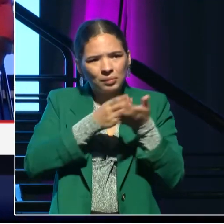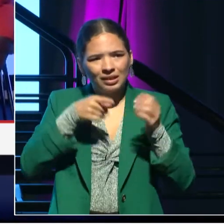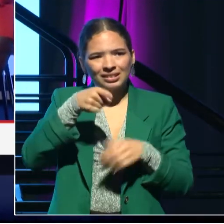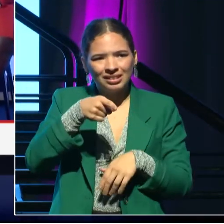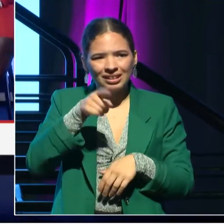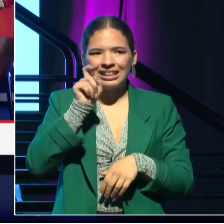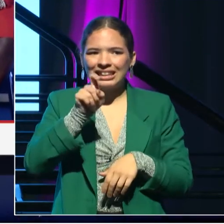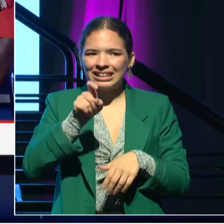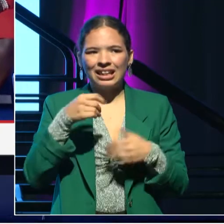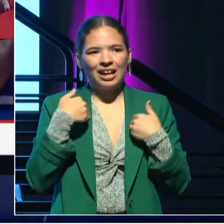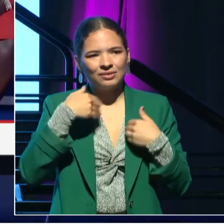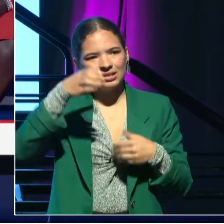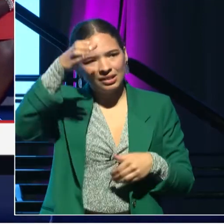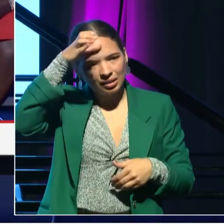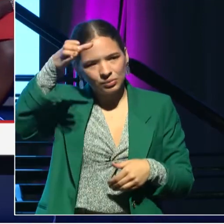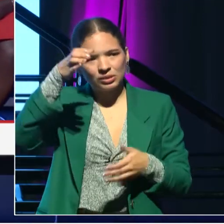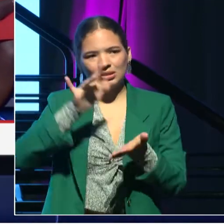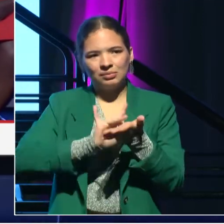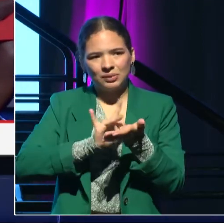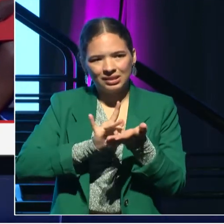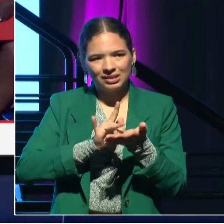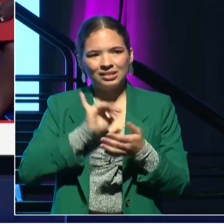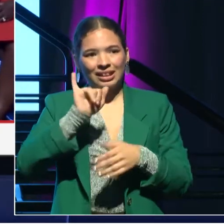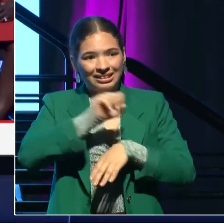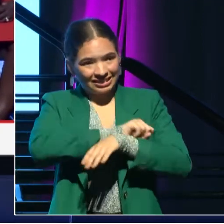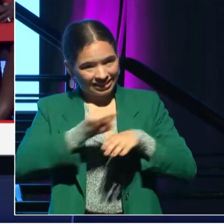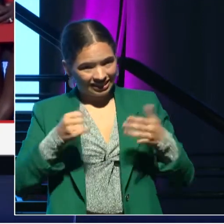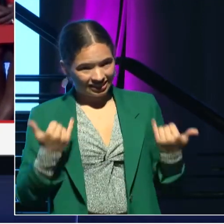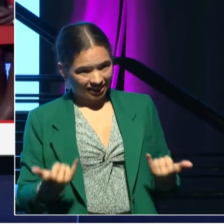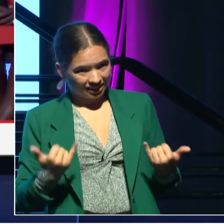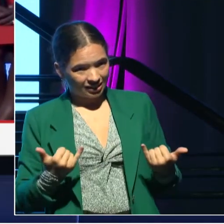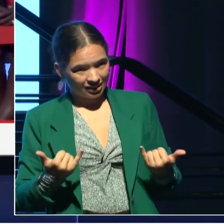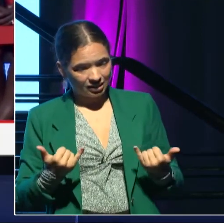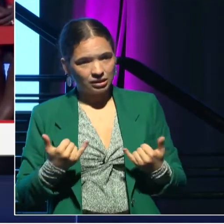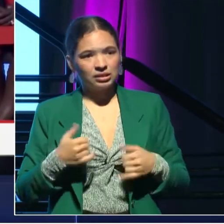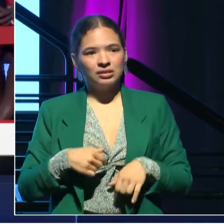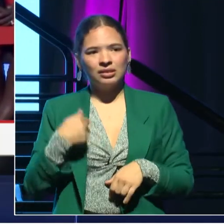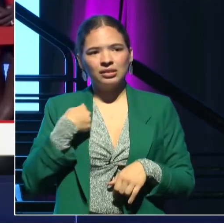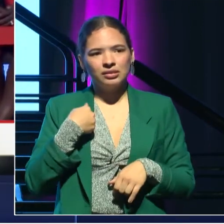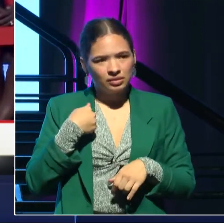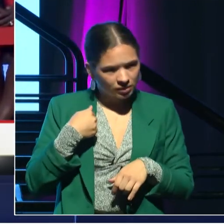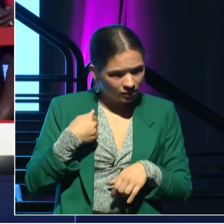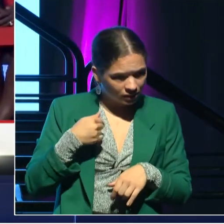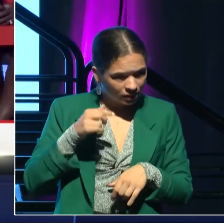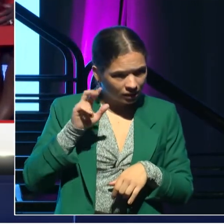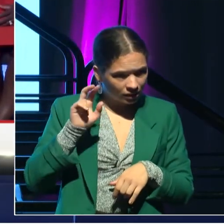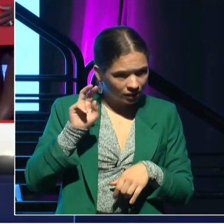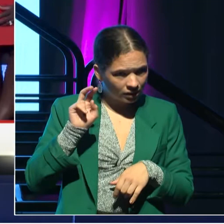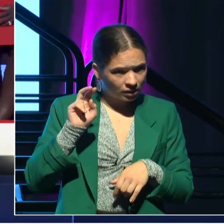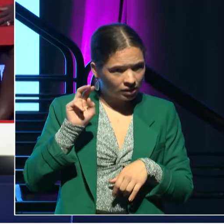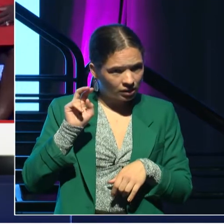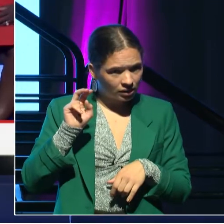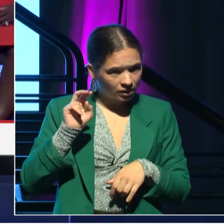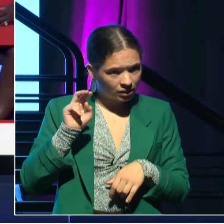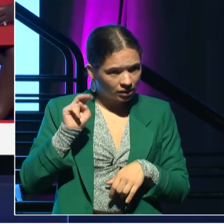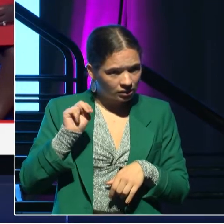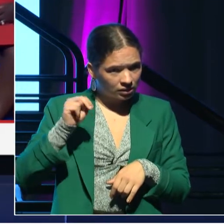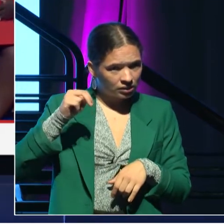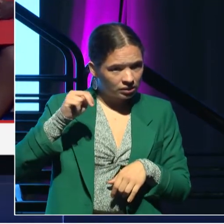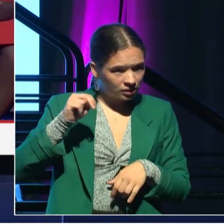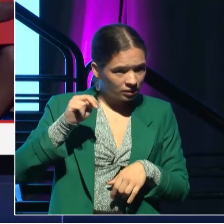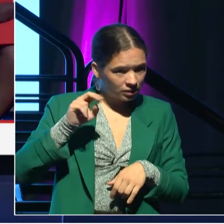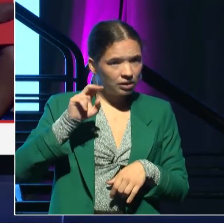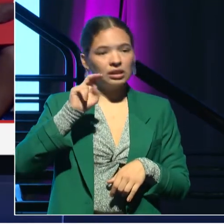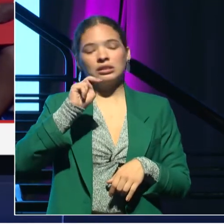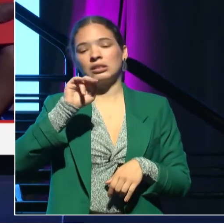like we have on the stage with us today. And Dr. Anukoga, I'm so proud to have you with us today. Thank you. Good morning.